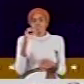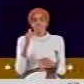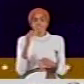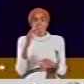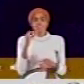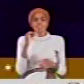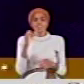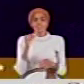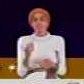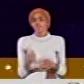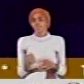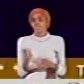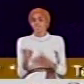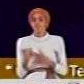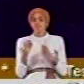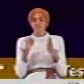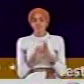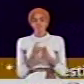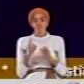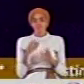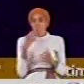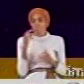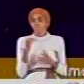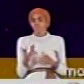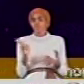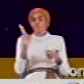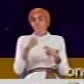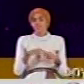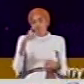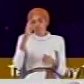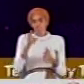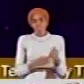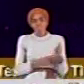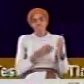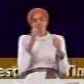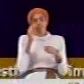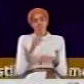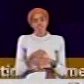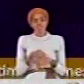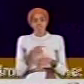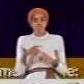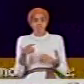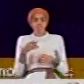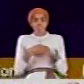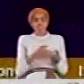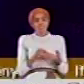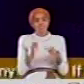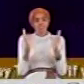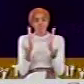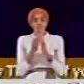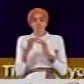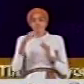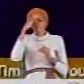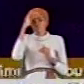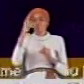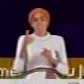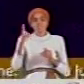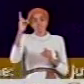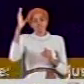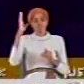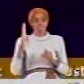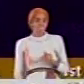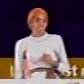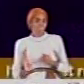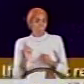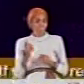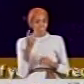said he had been seated for a long time, but after the prayer of the man of God, he found